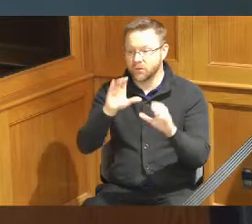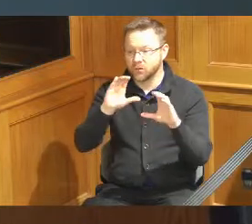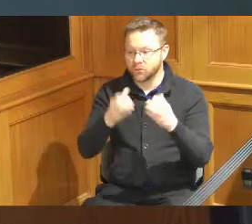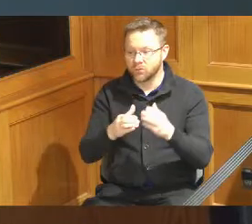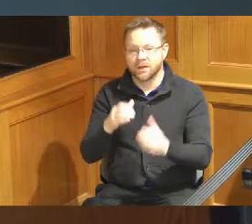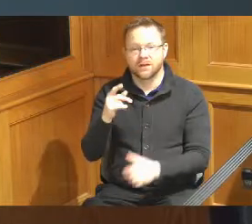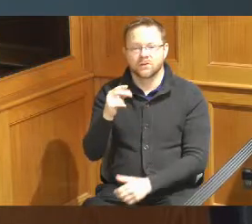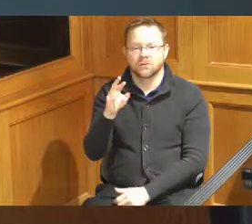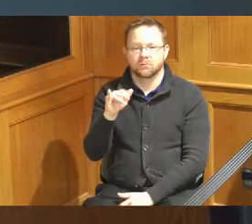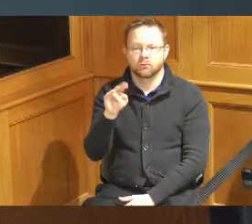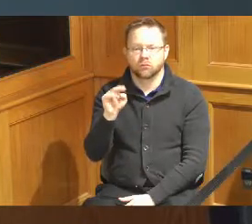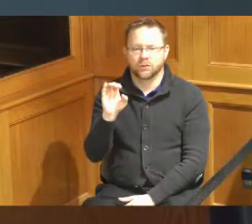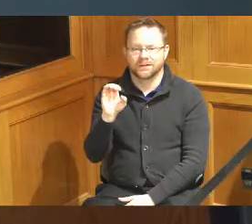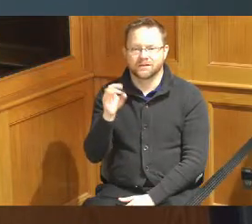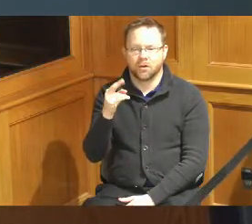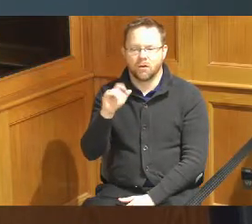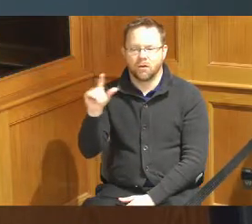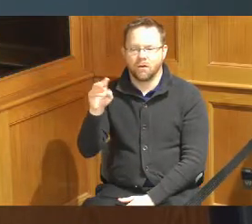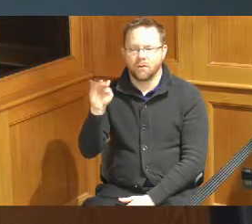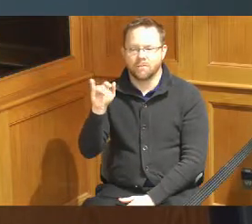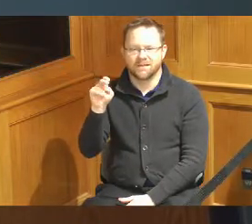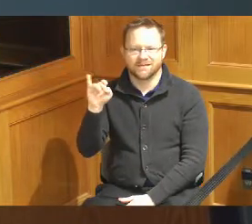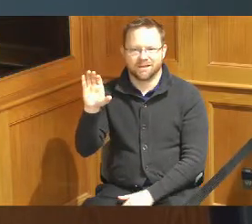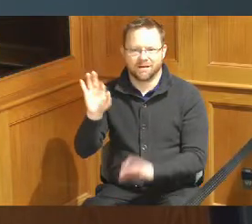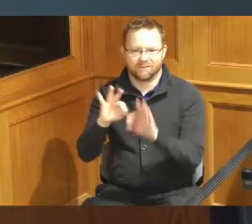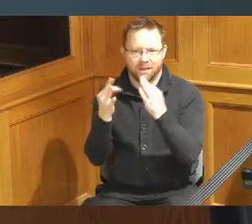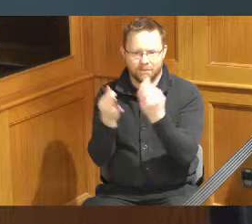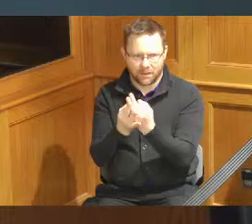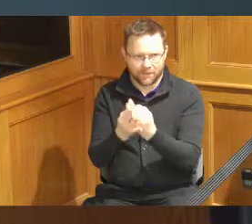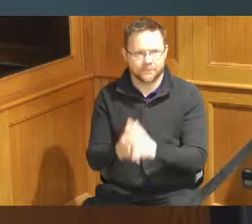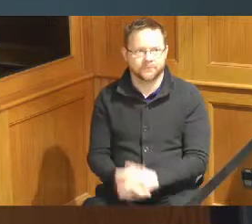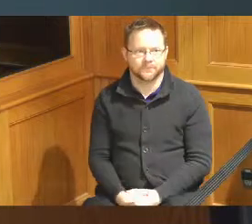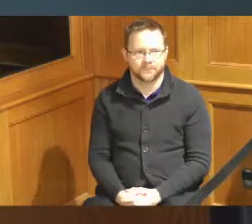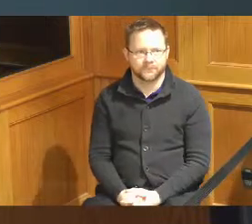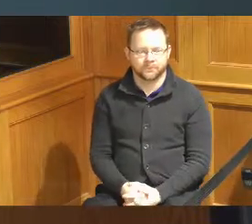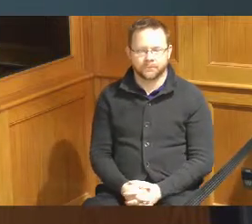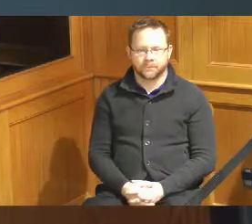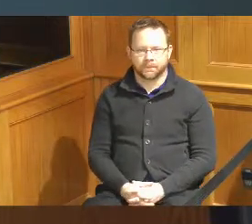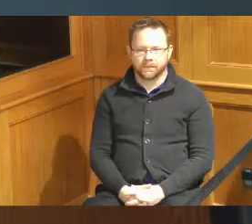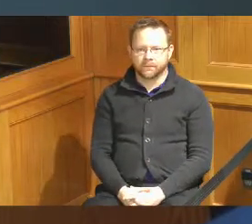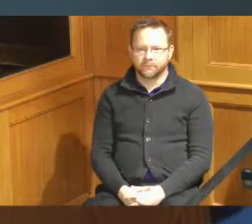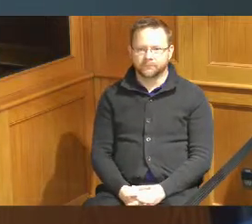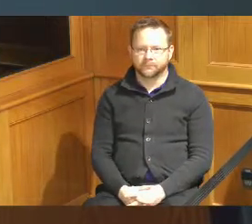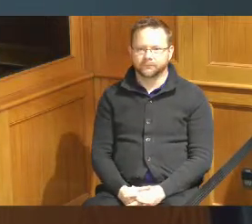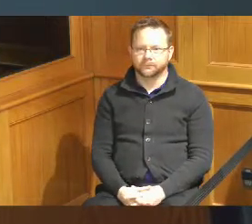group is the Prince Hall Masonic family.